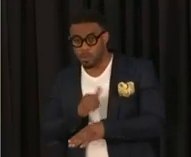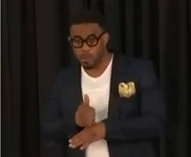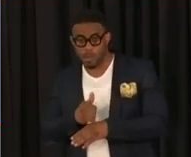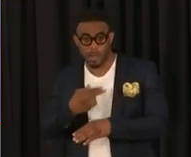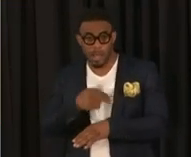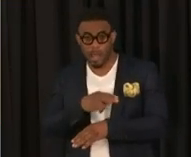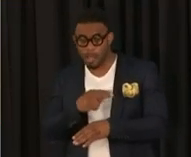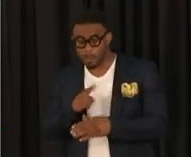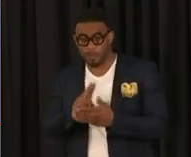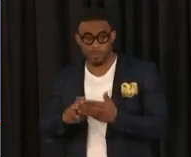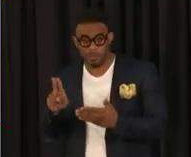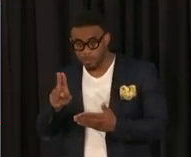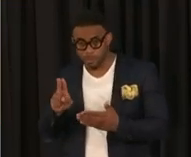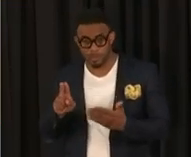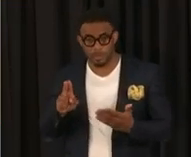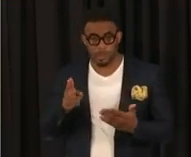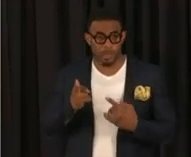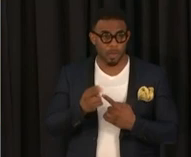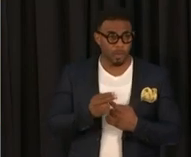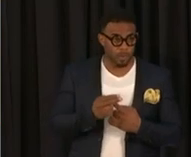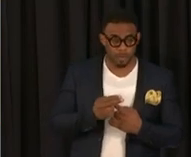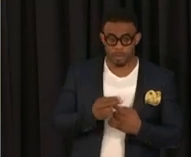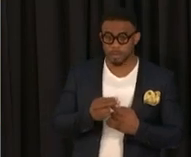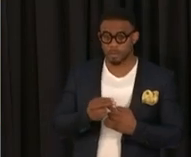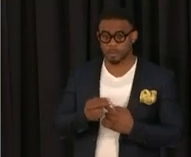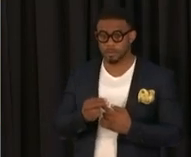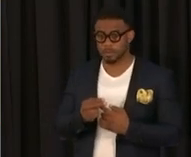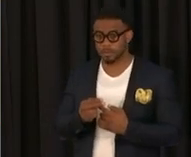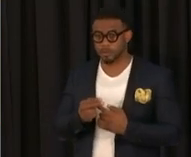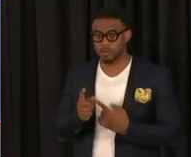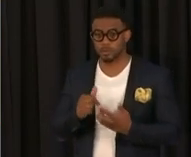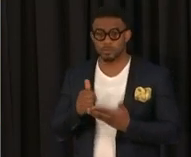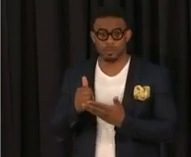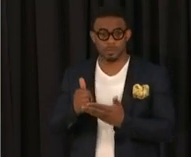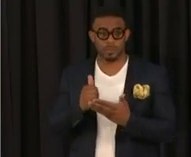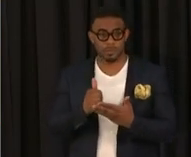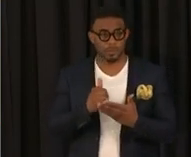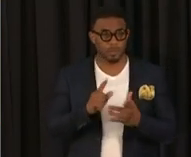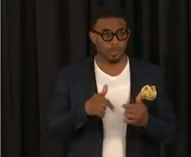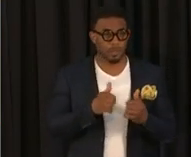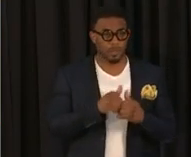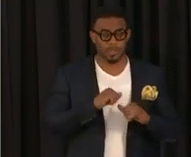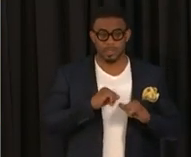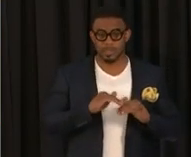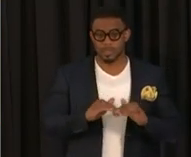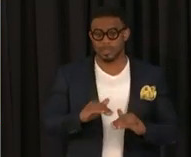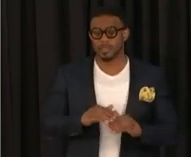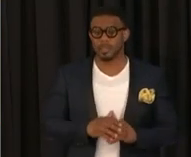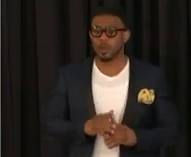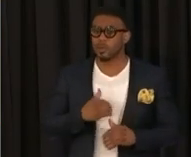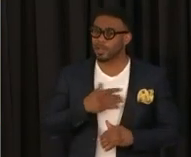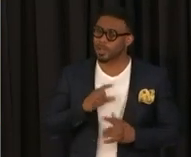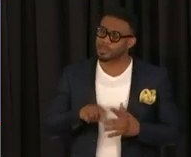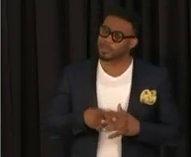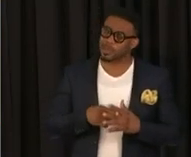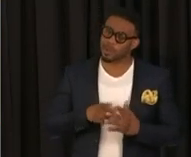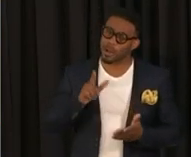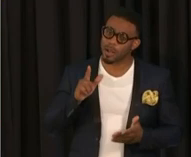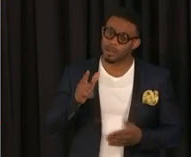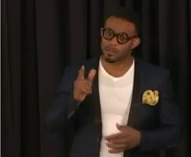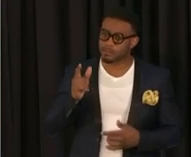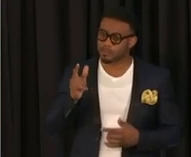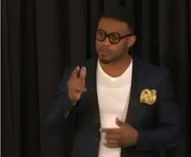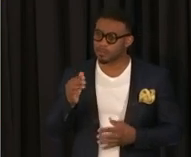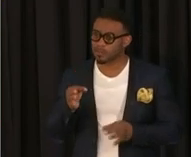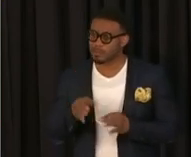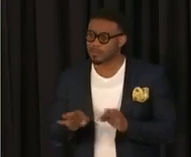Authority, hospitals and universities, hotels, to help them along a sustainability path. We like to start with the